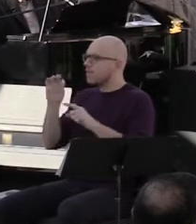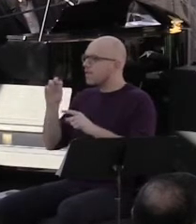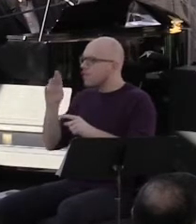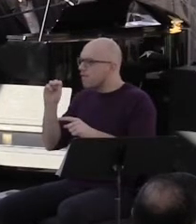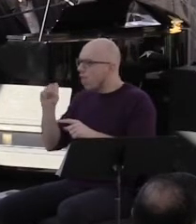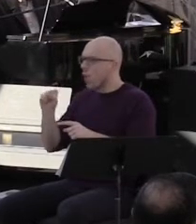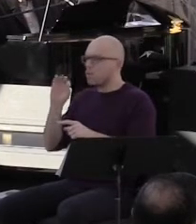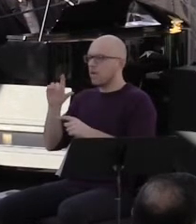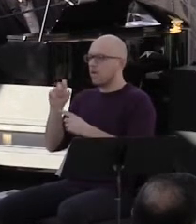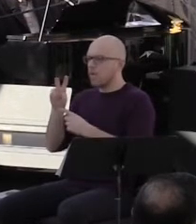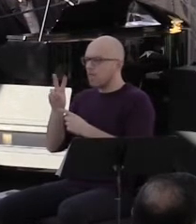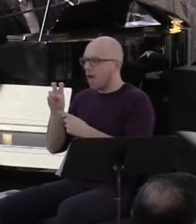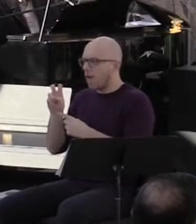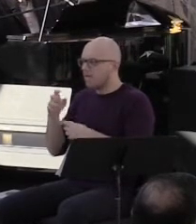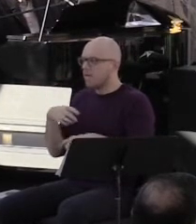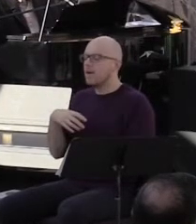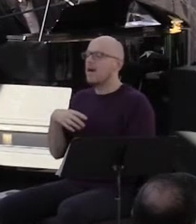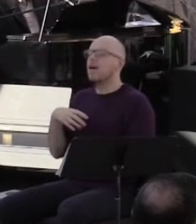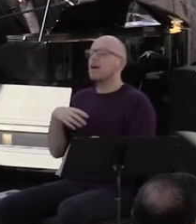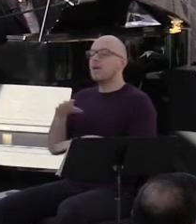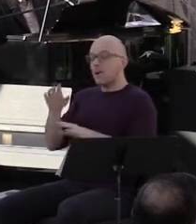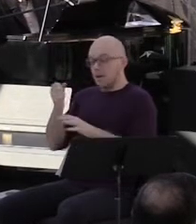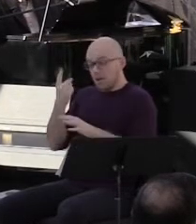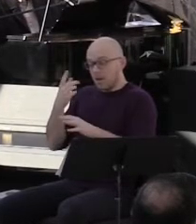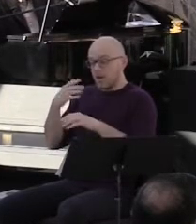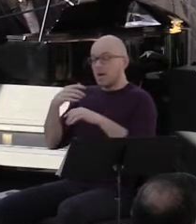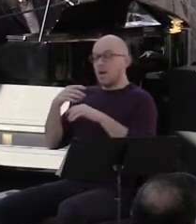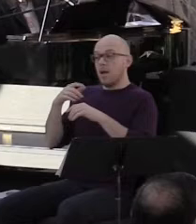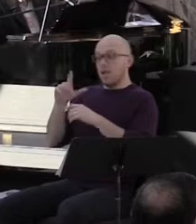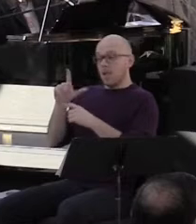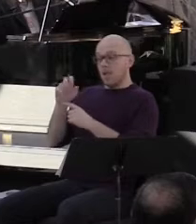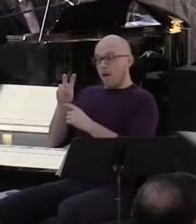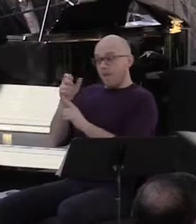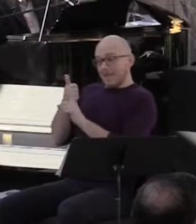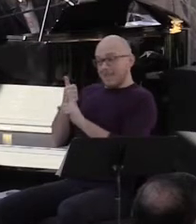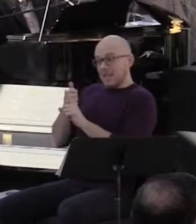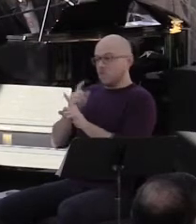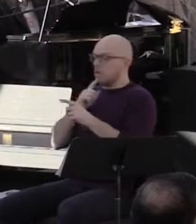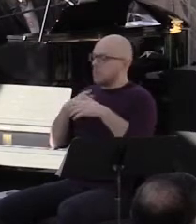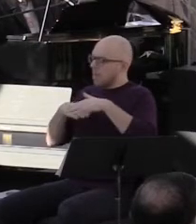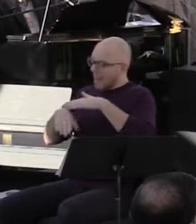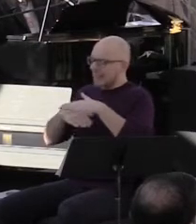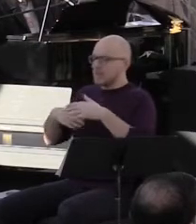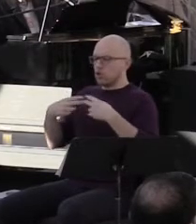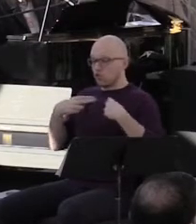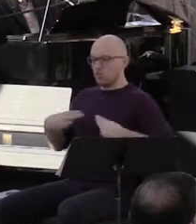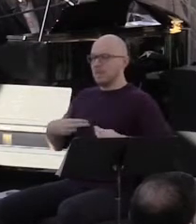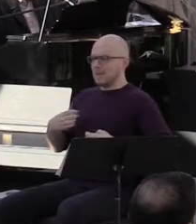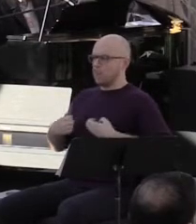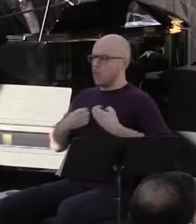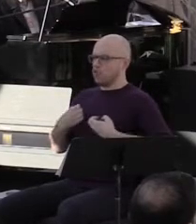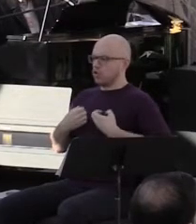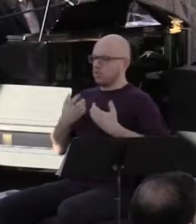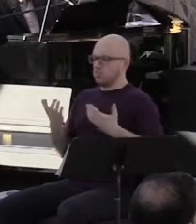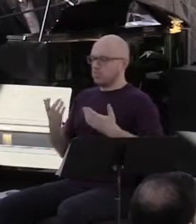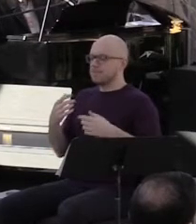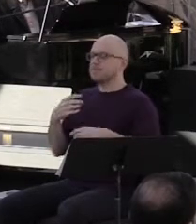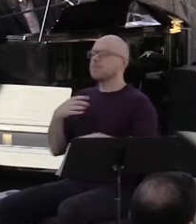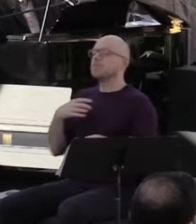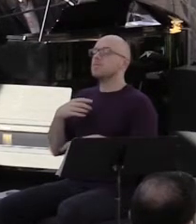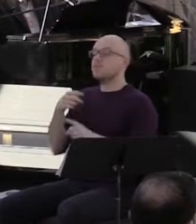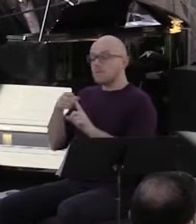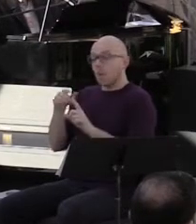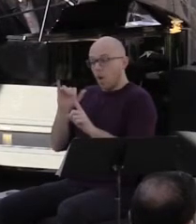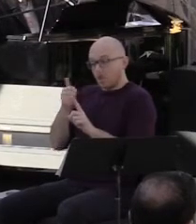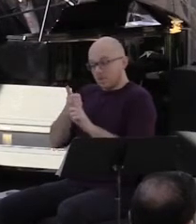Having that understanding, also keep in mind, love is a basic human emotion. It is also